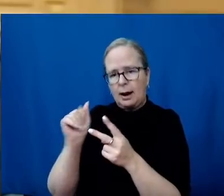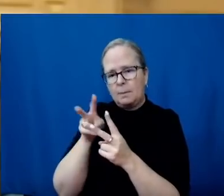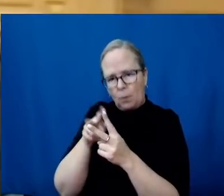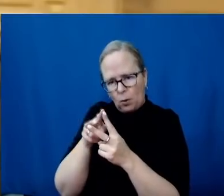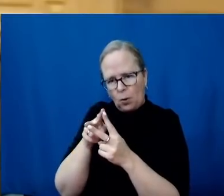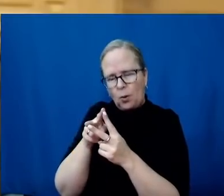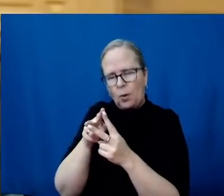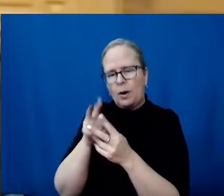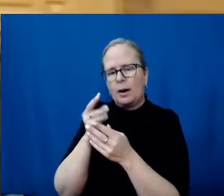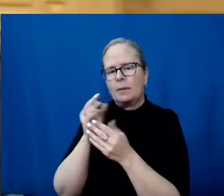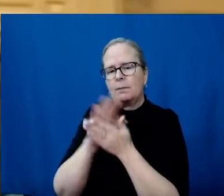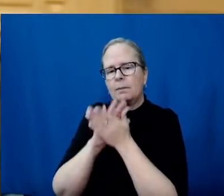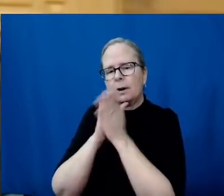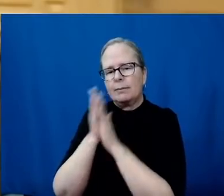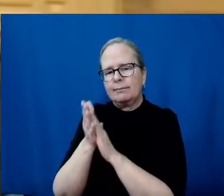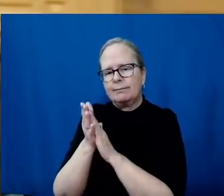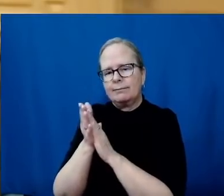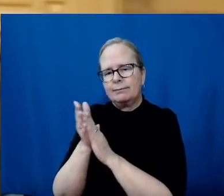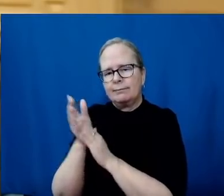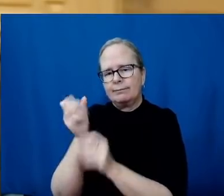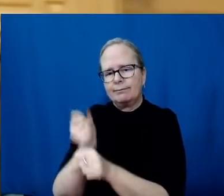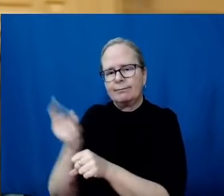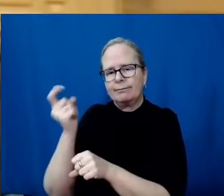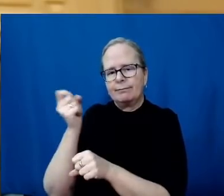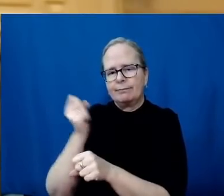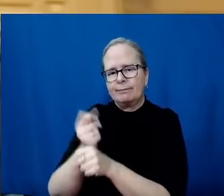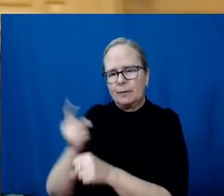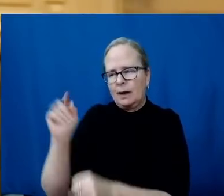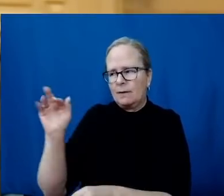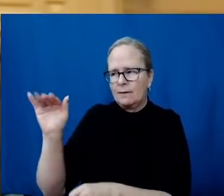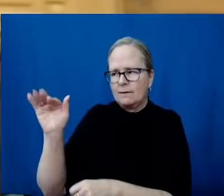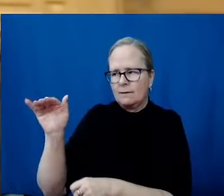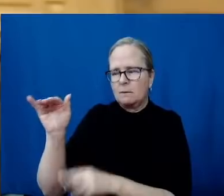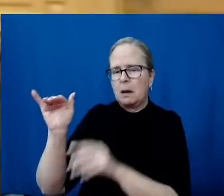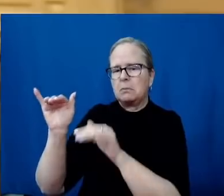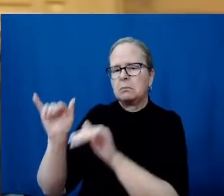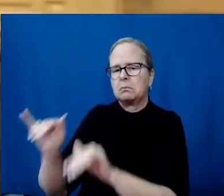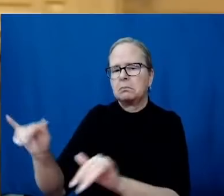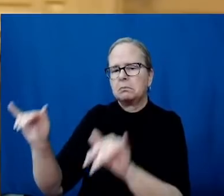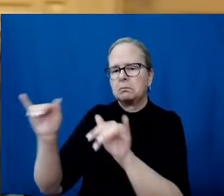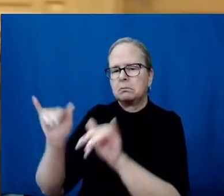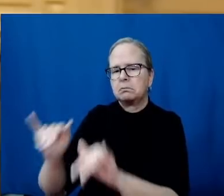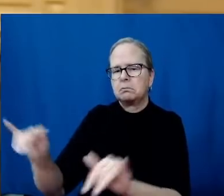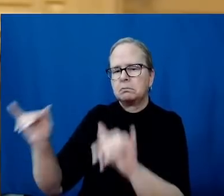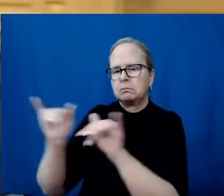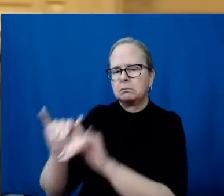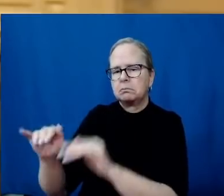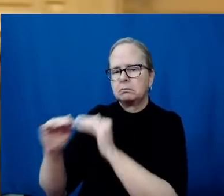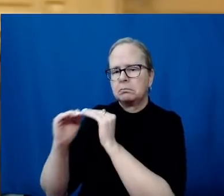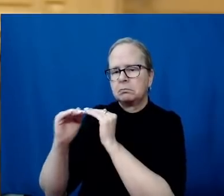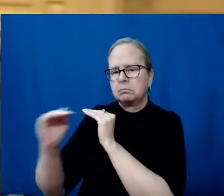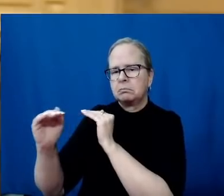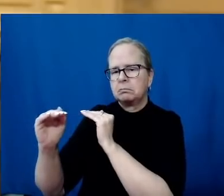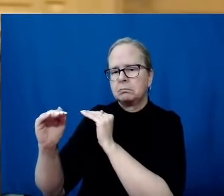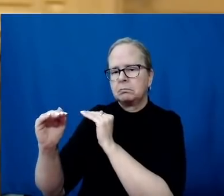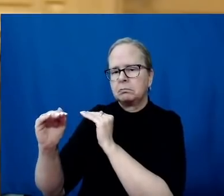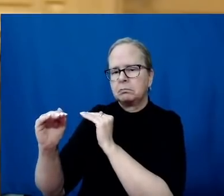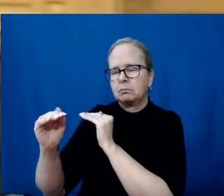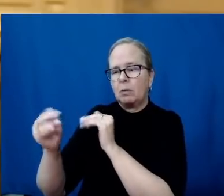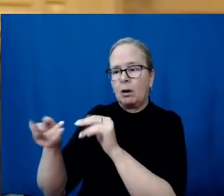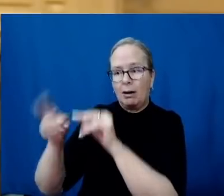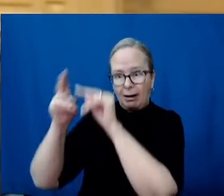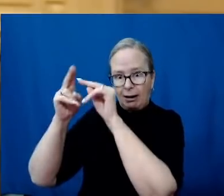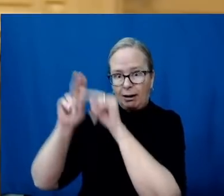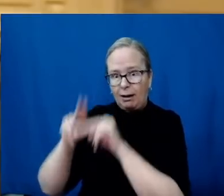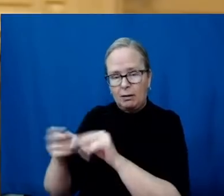tend to just float around in societies, not really ever achieving that exponential growth or exponential decline. And yet both TB and